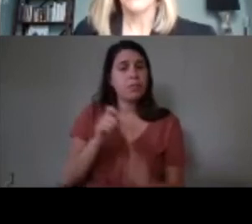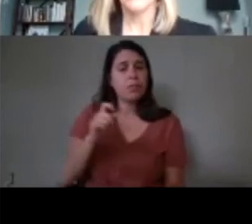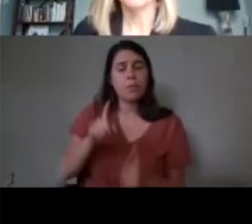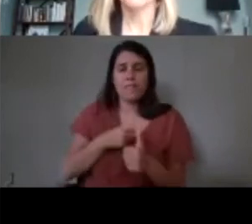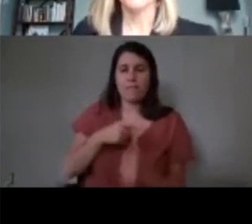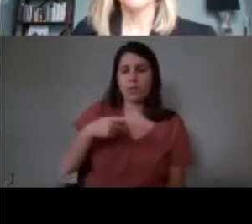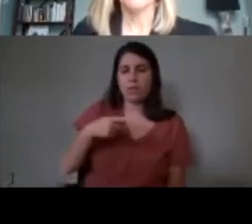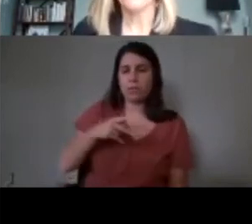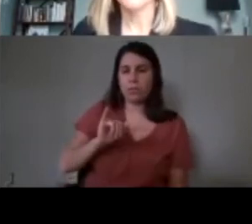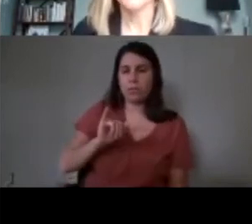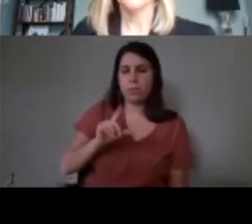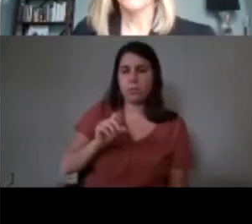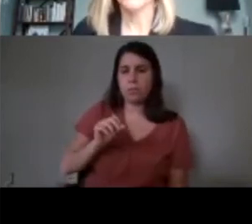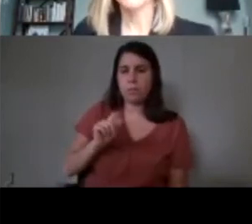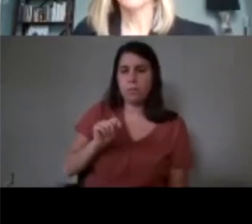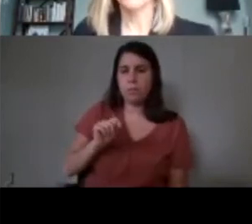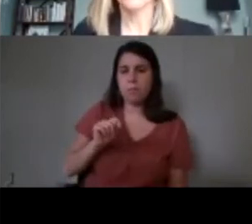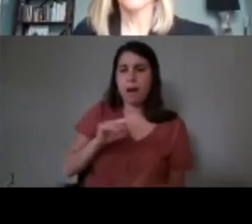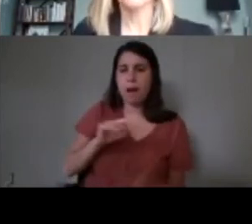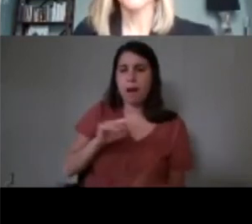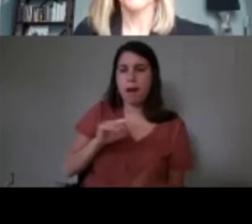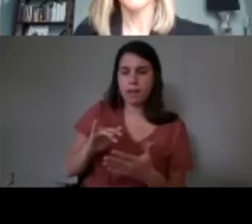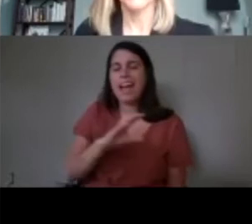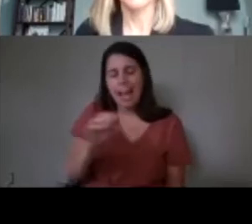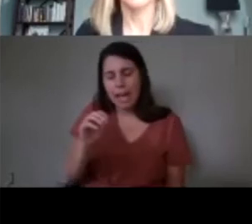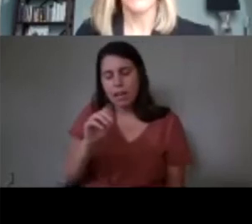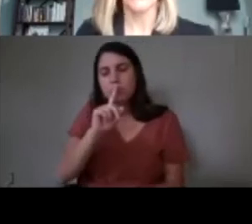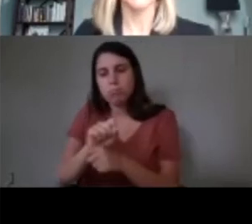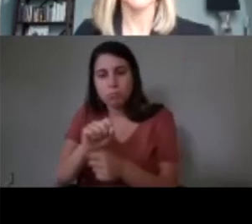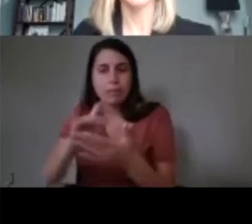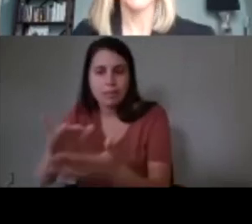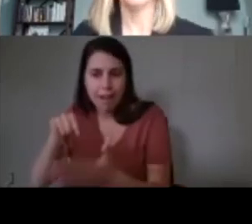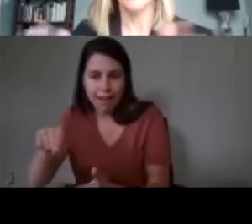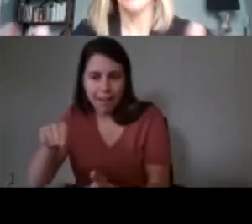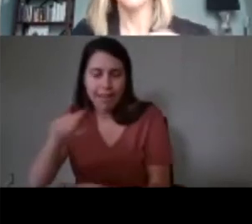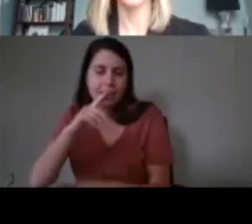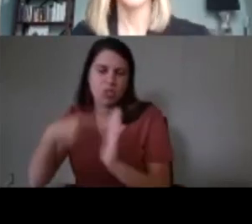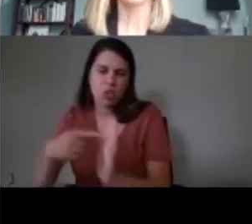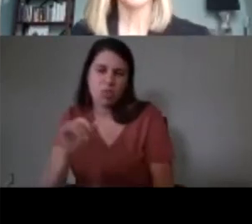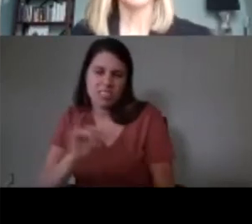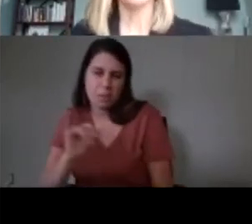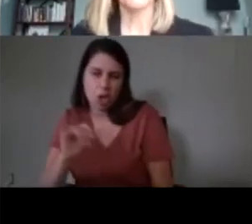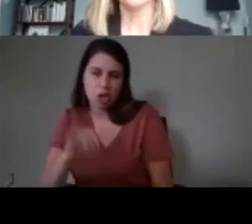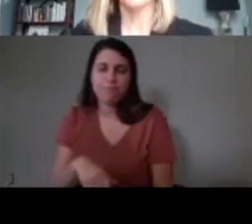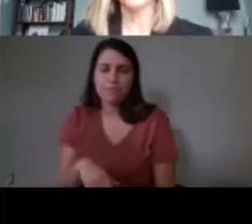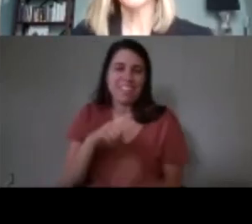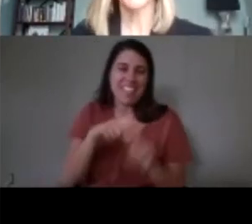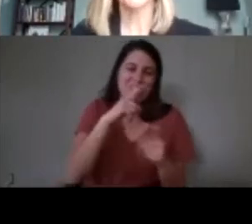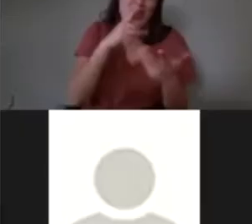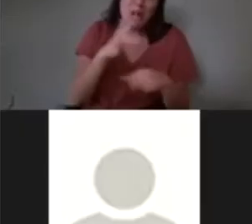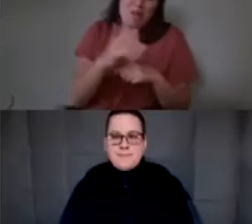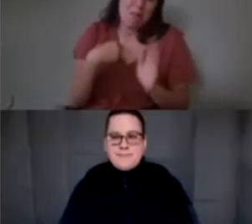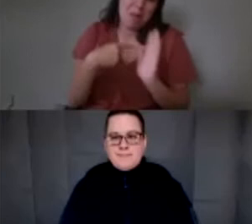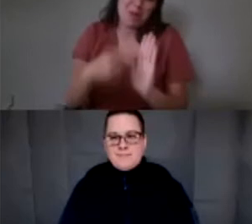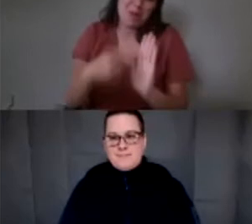study, but really we found very similar results in Aging Inside, but I had these readily available.